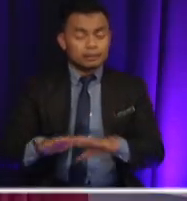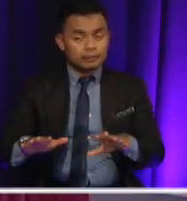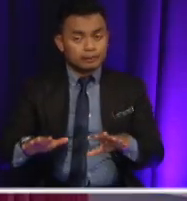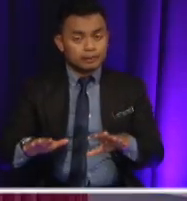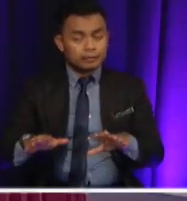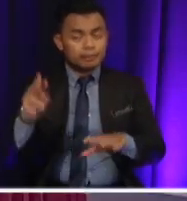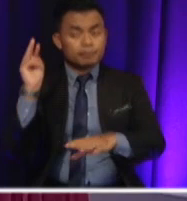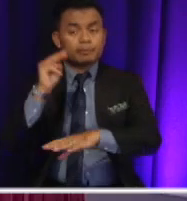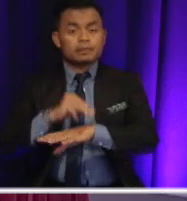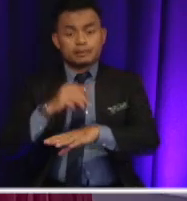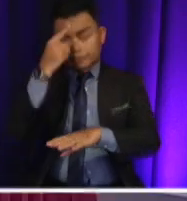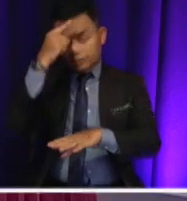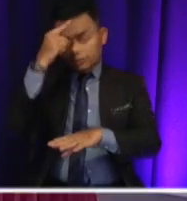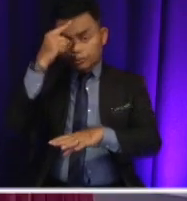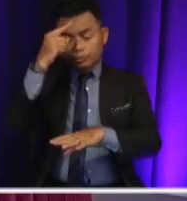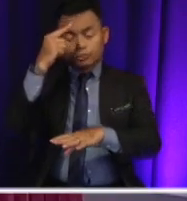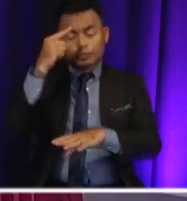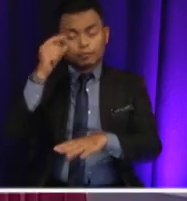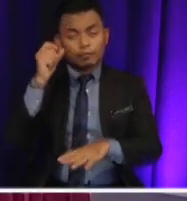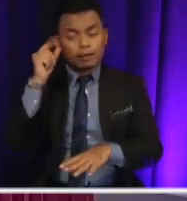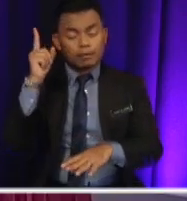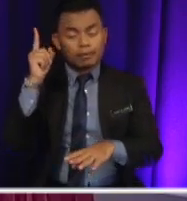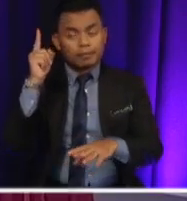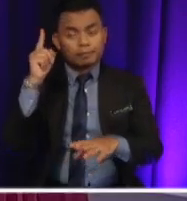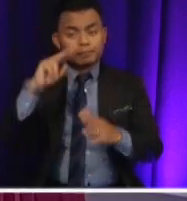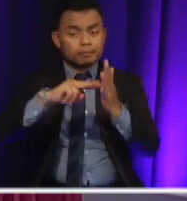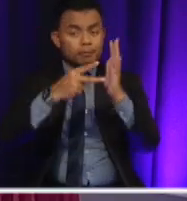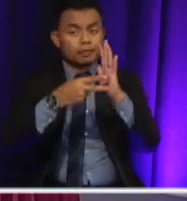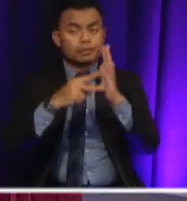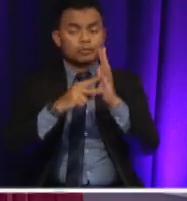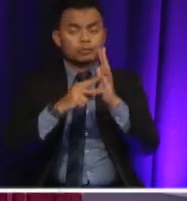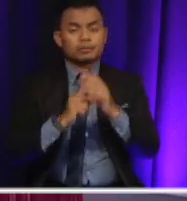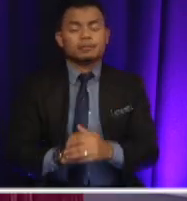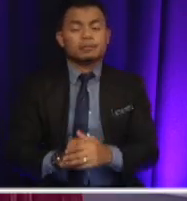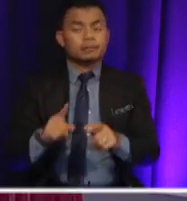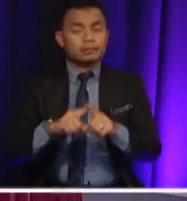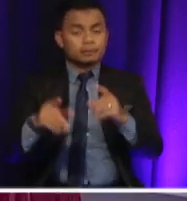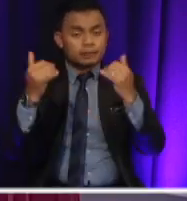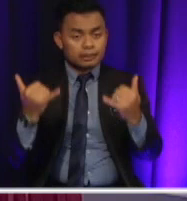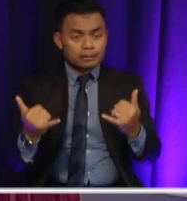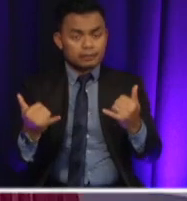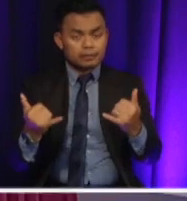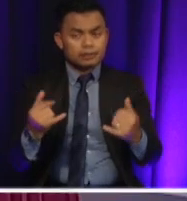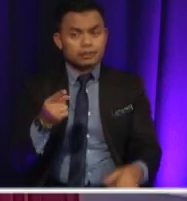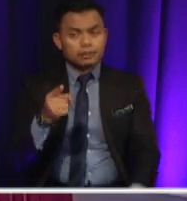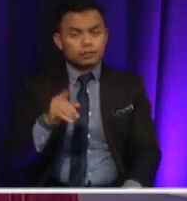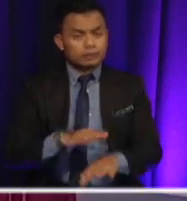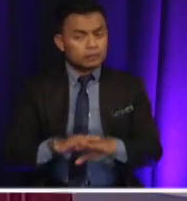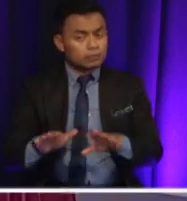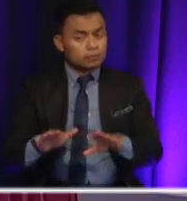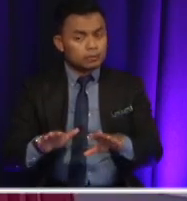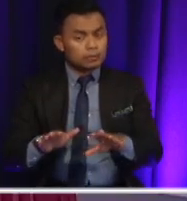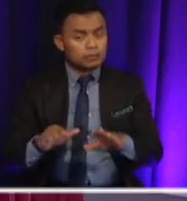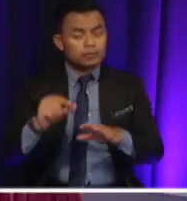at the meaning in detail, but what you can do at home, pupils, is nowadays you don't even need to use a dictionary